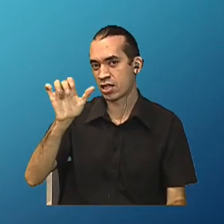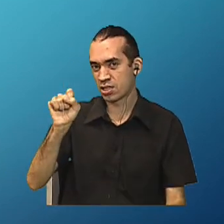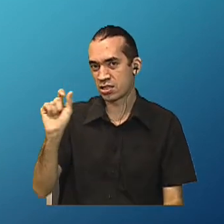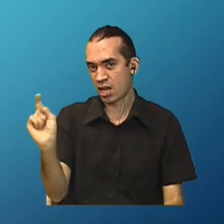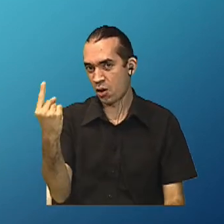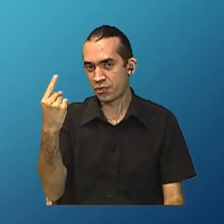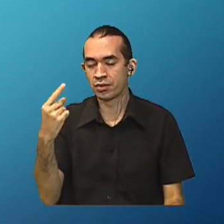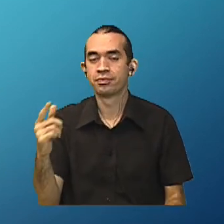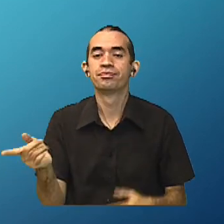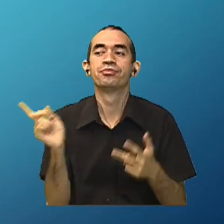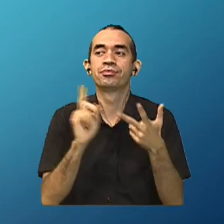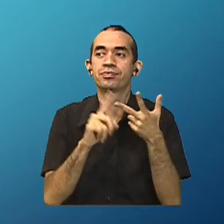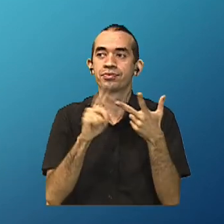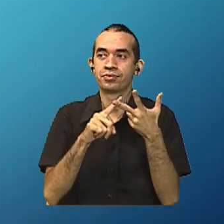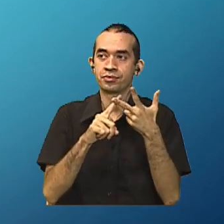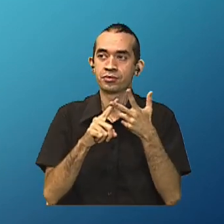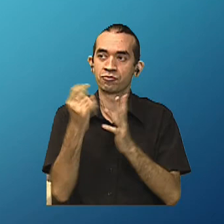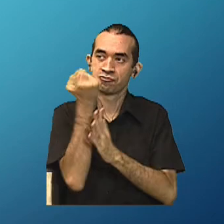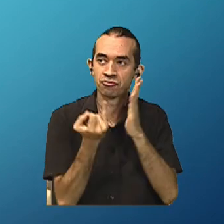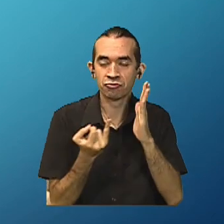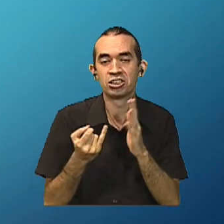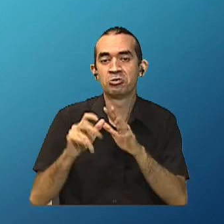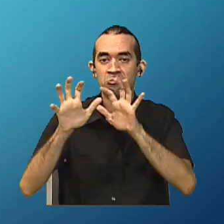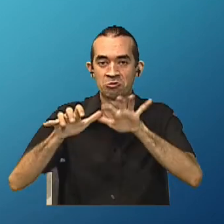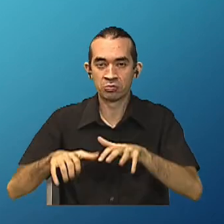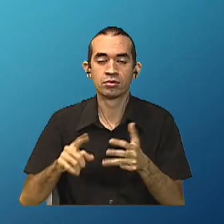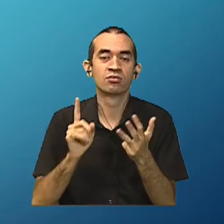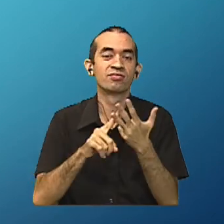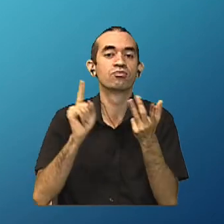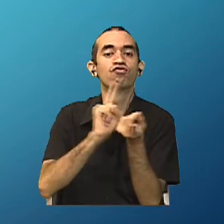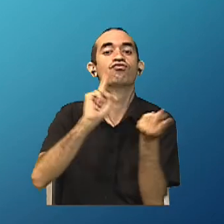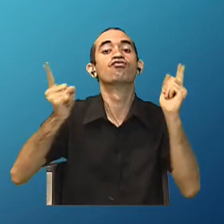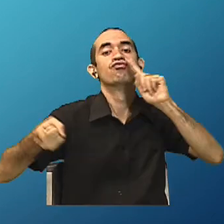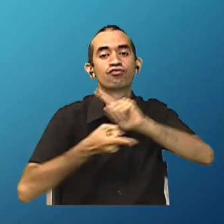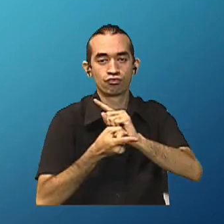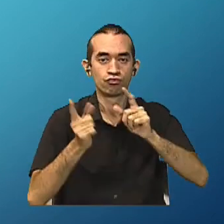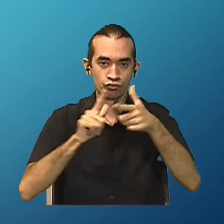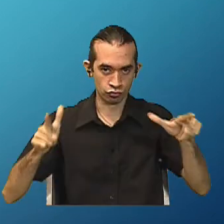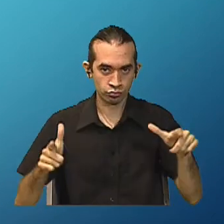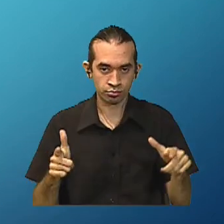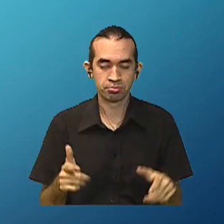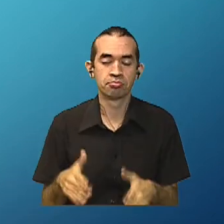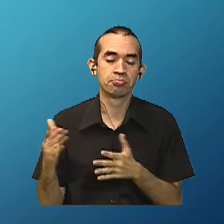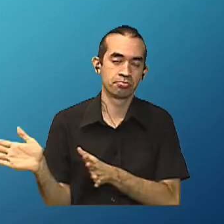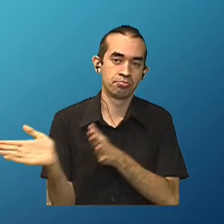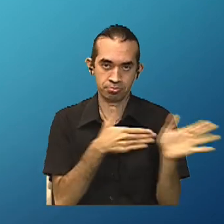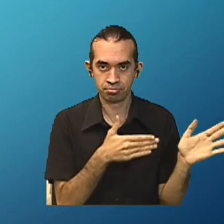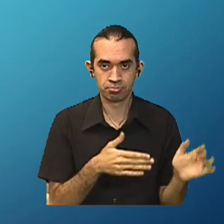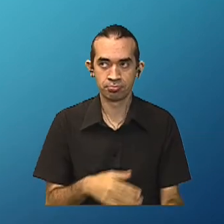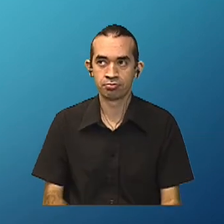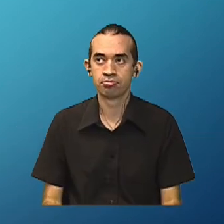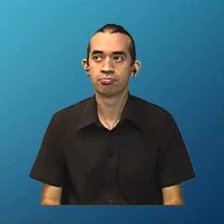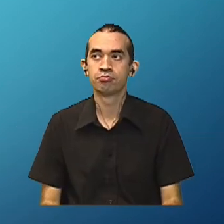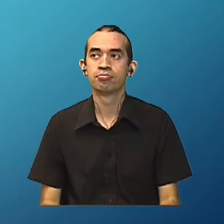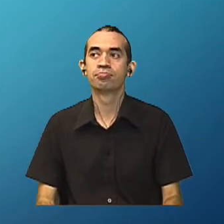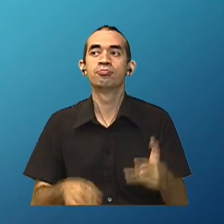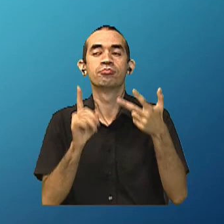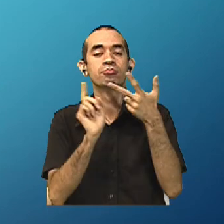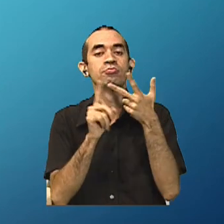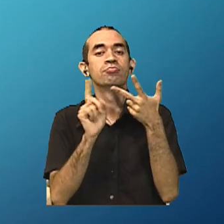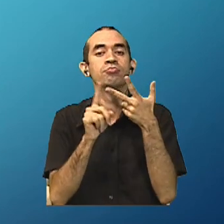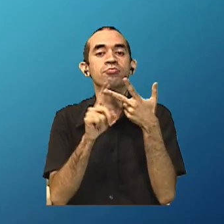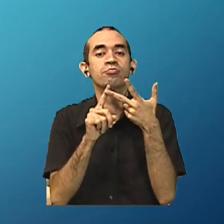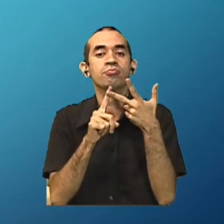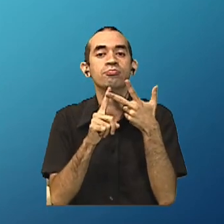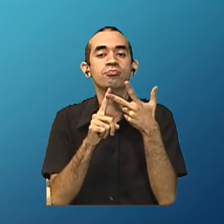tests, or by translating languages. Okay, let's continue with the order. It